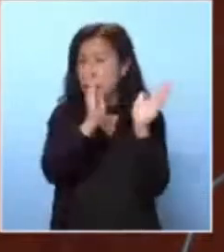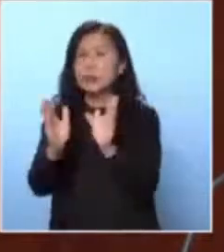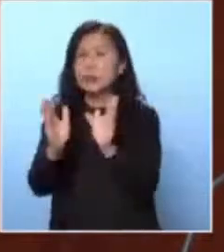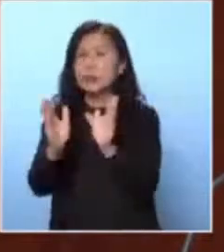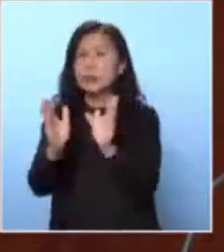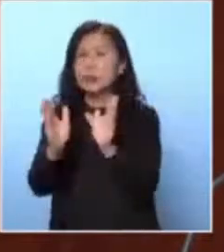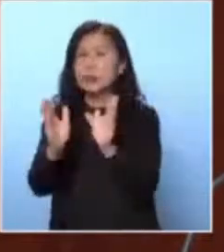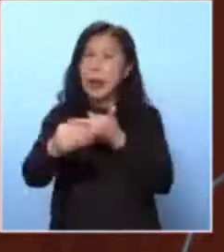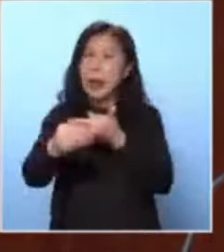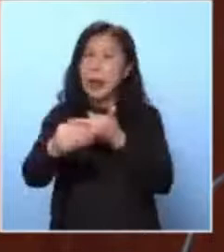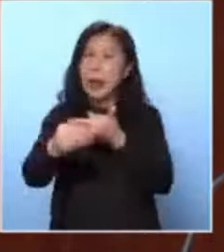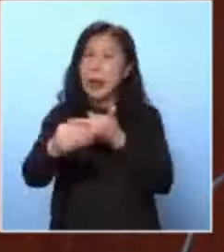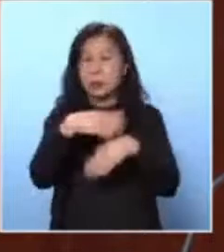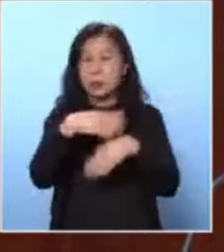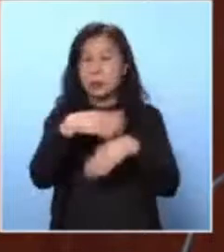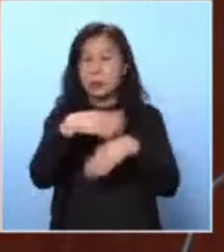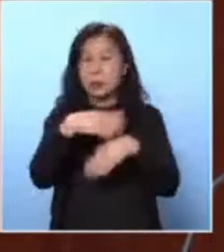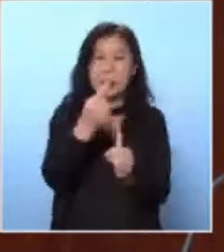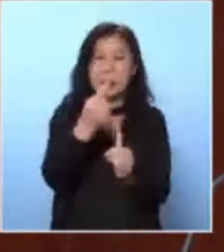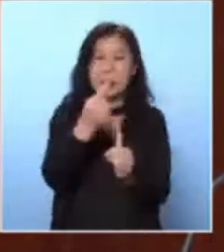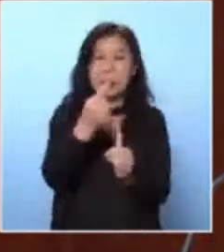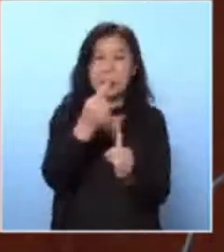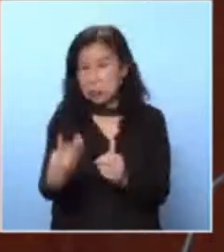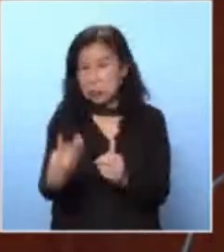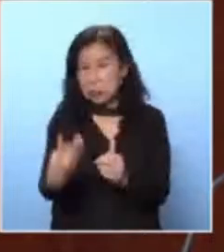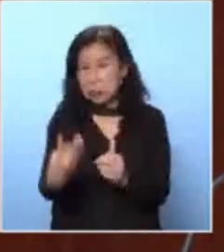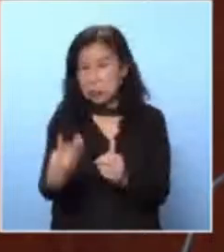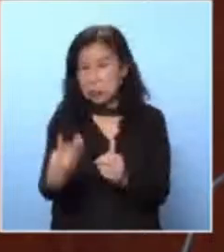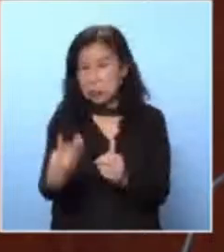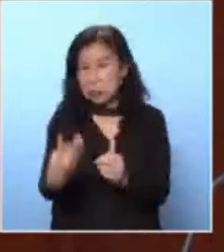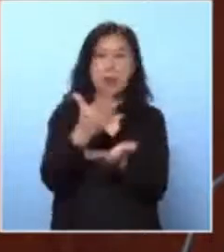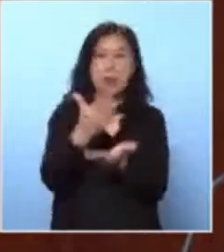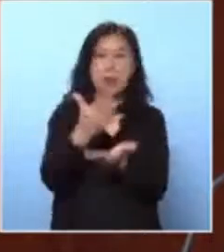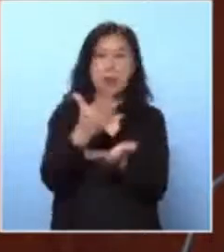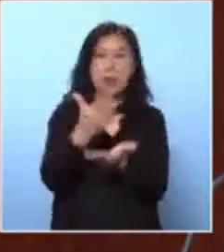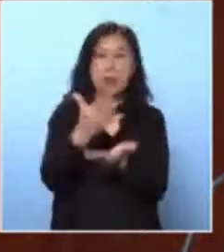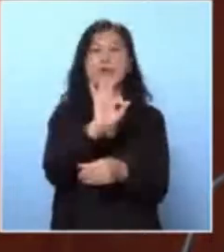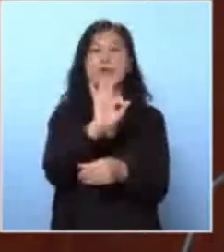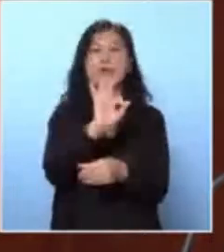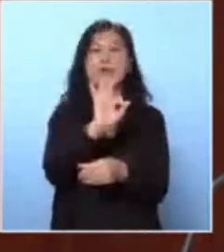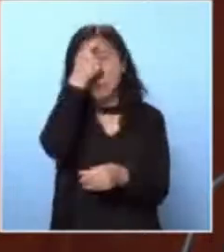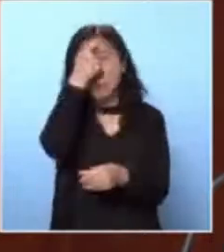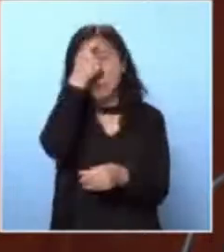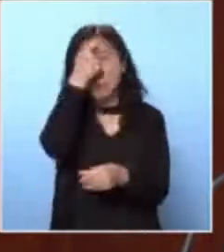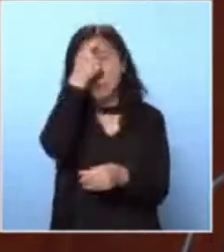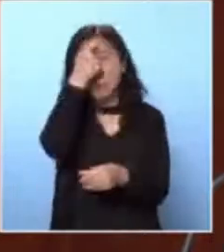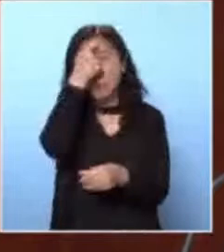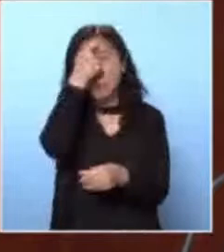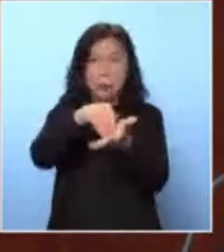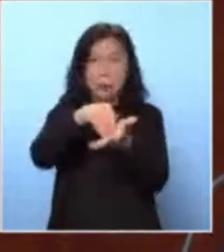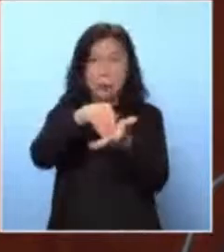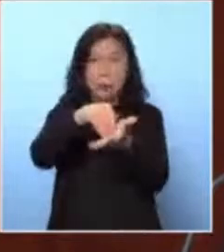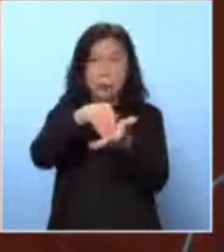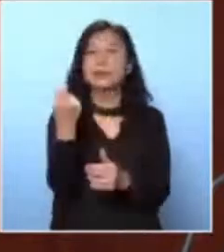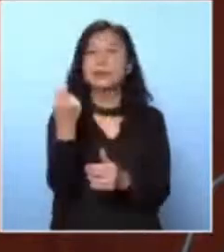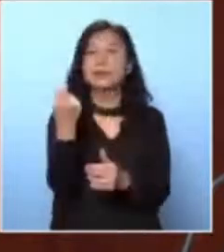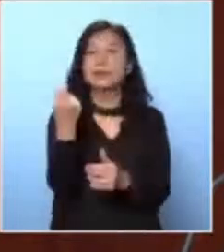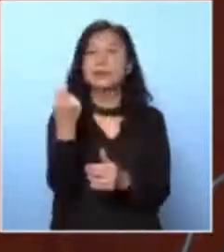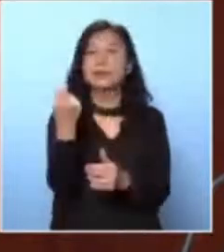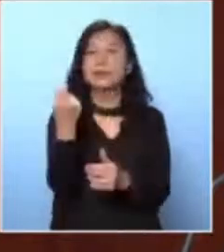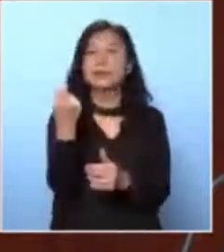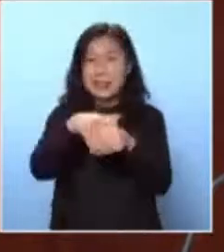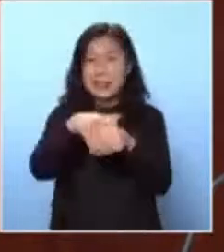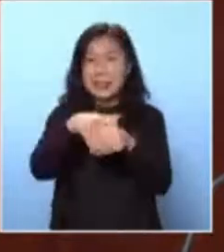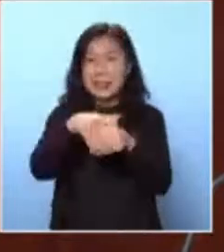applications. Setting more lenient license terms for farms engaged in commercial agricultural production